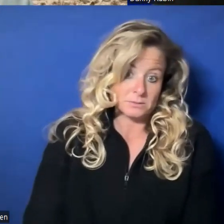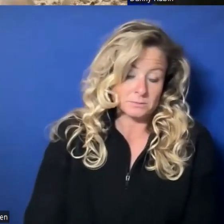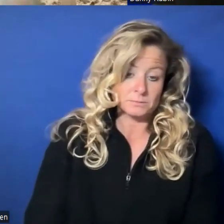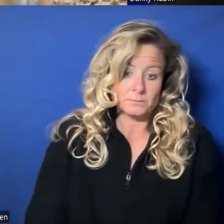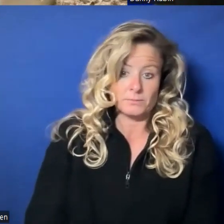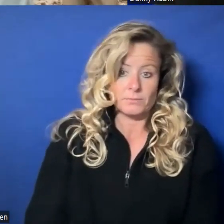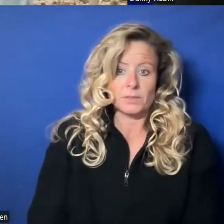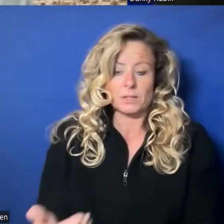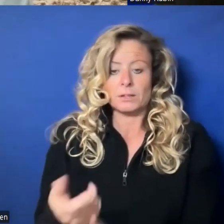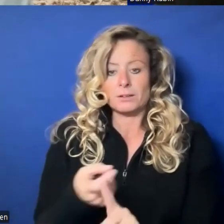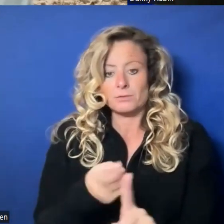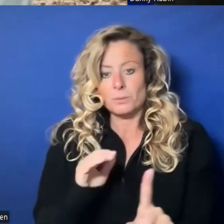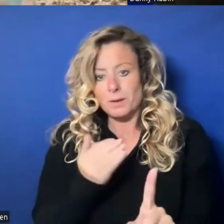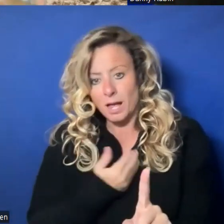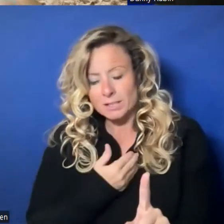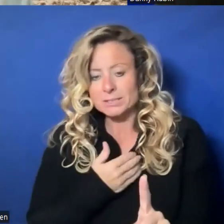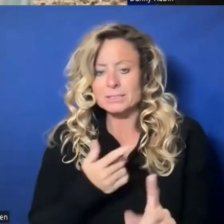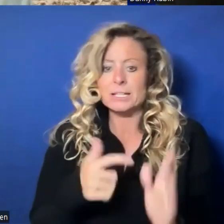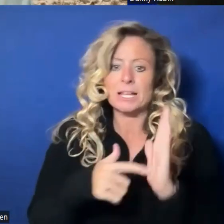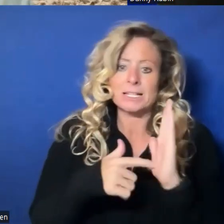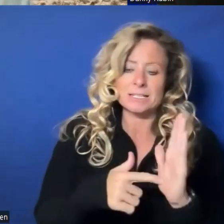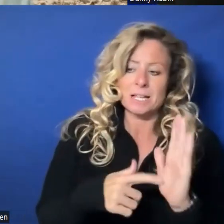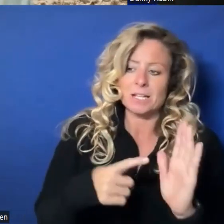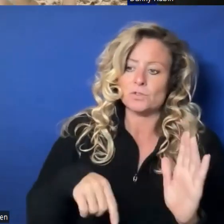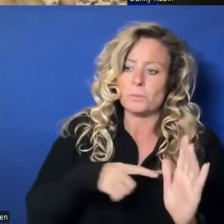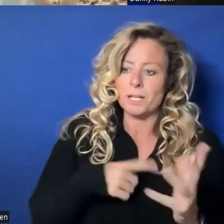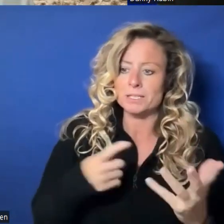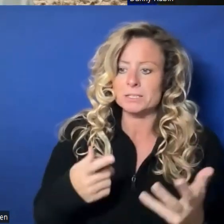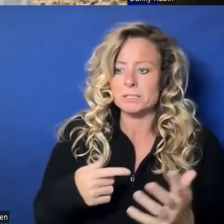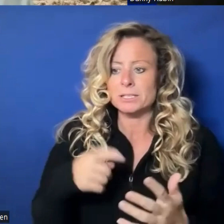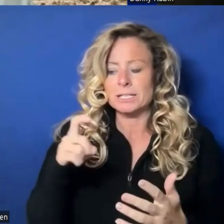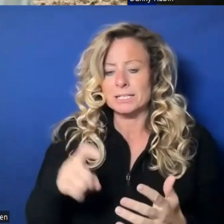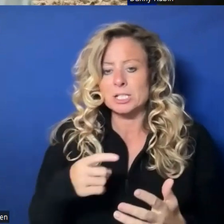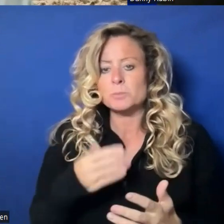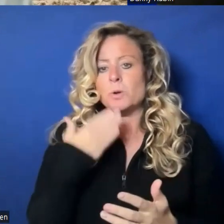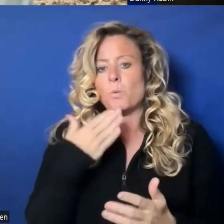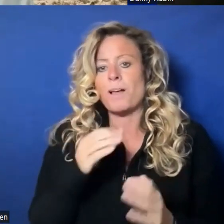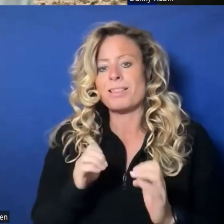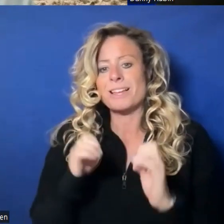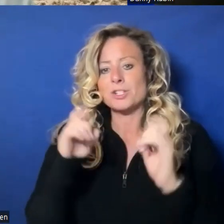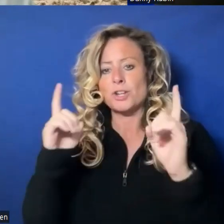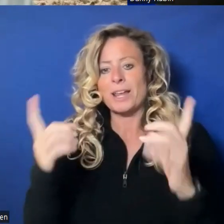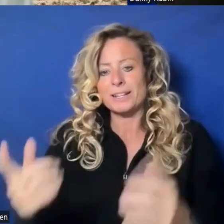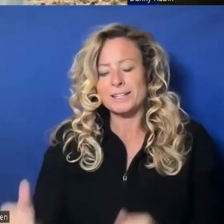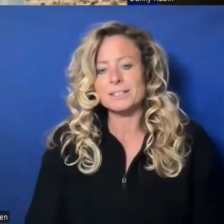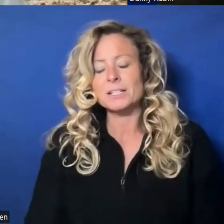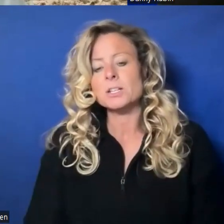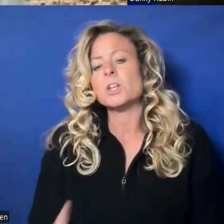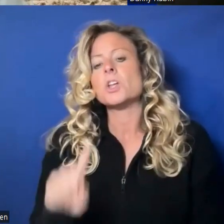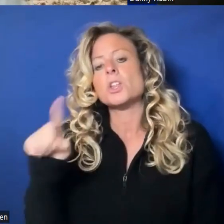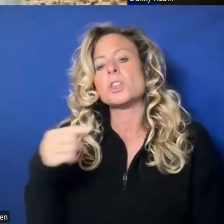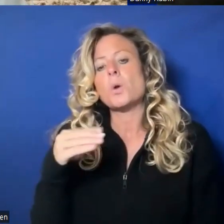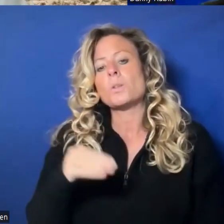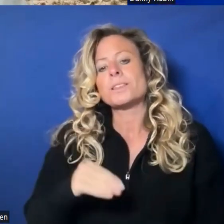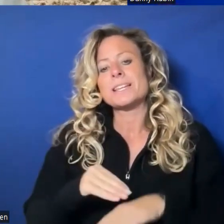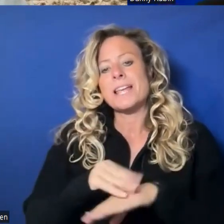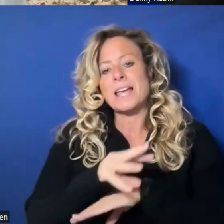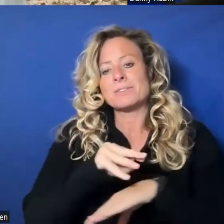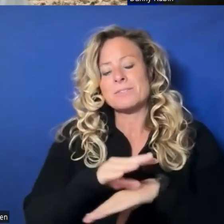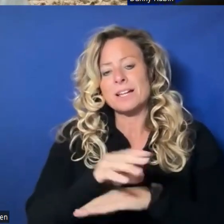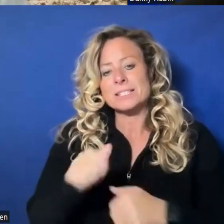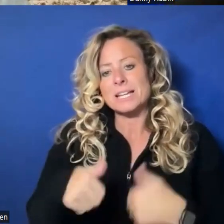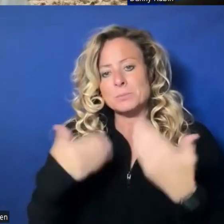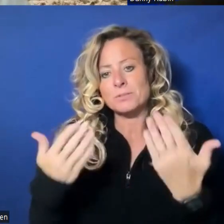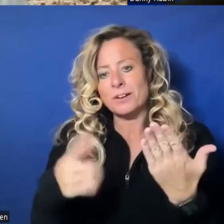math and some science, you need to be just well educated. The only advice I can give you